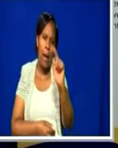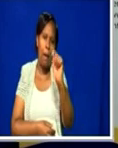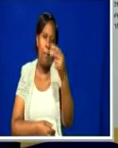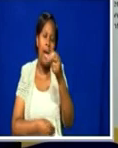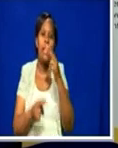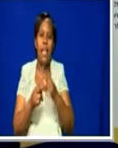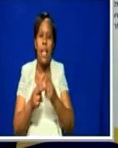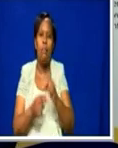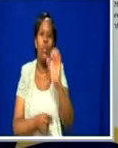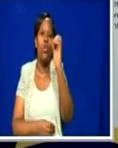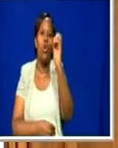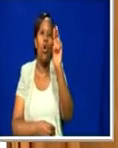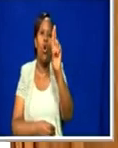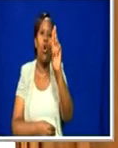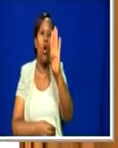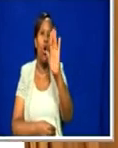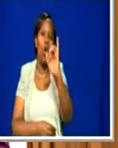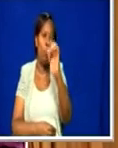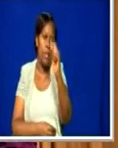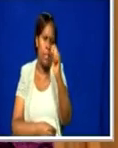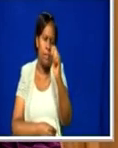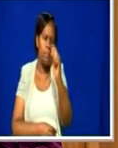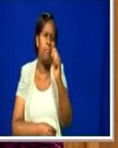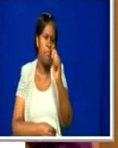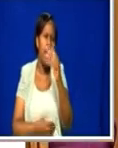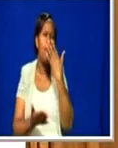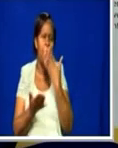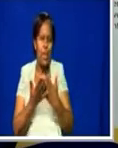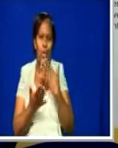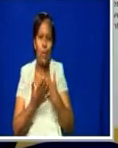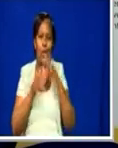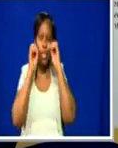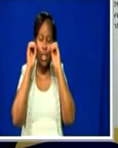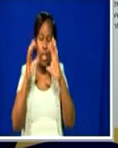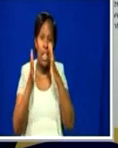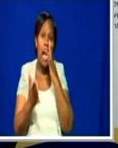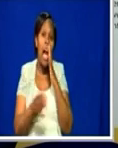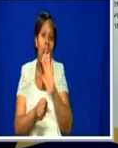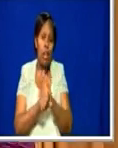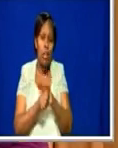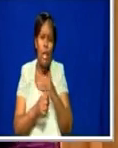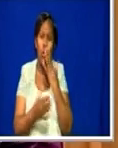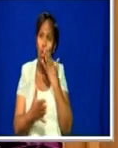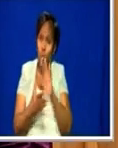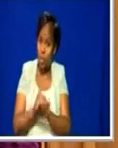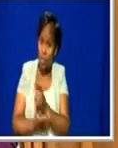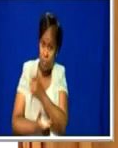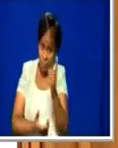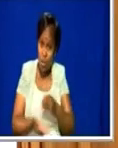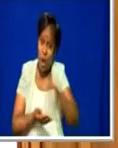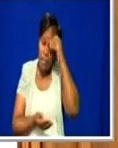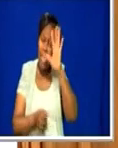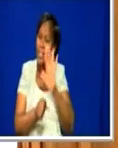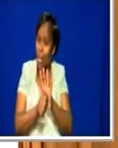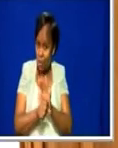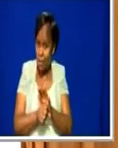the orbit. the orbit. Thank you Yes. so much, Mwalimu Adelaide Asante Sana, for taking us through the space. I want to believe viewers have been able to enjoy yourself and learn